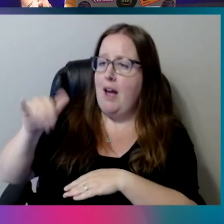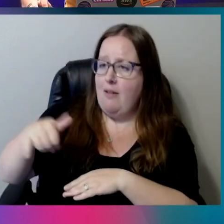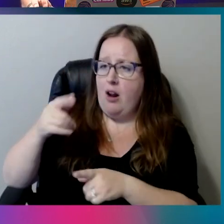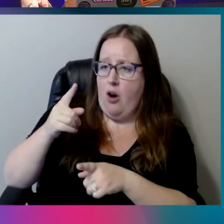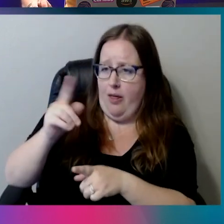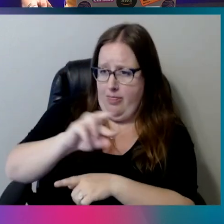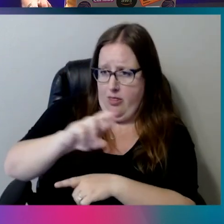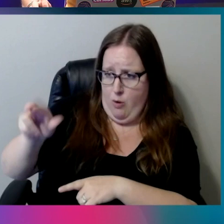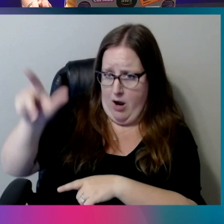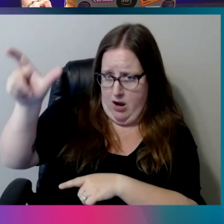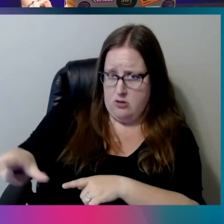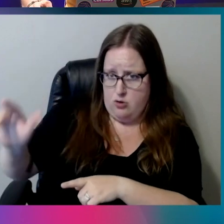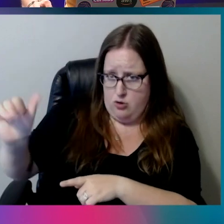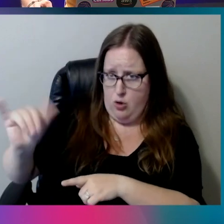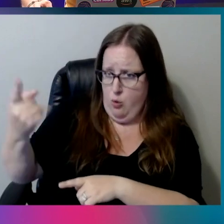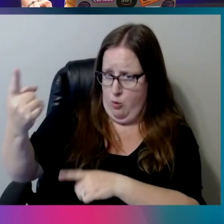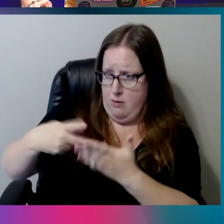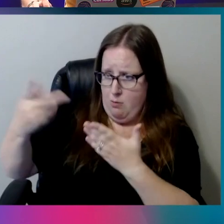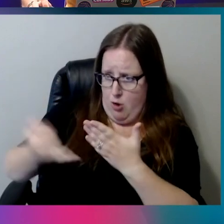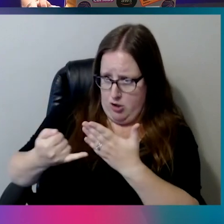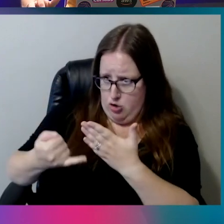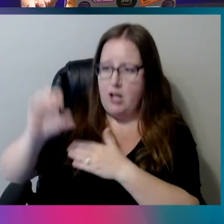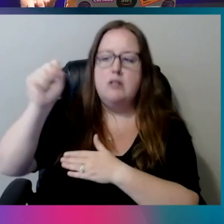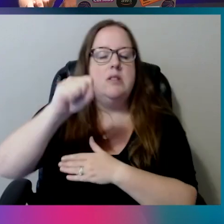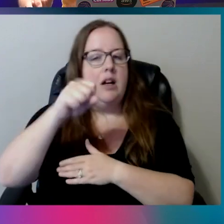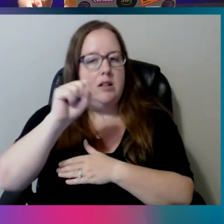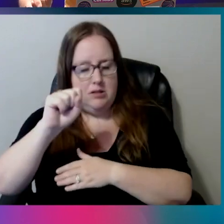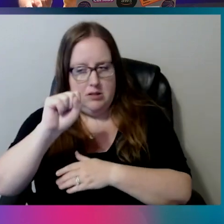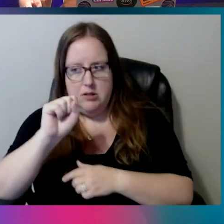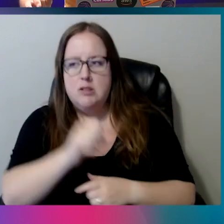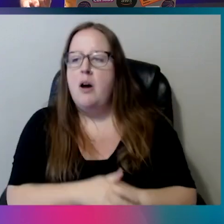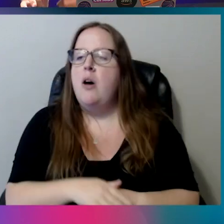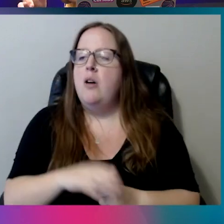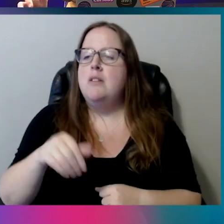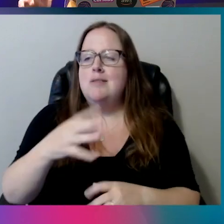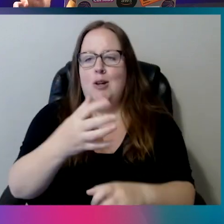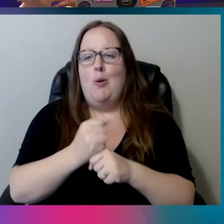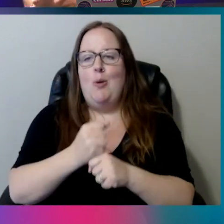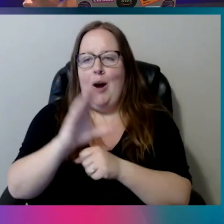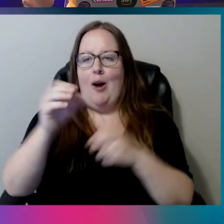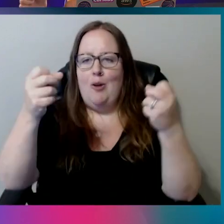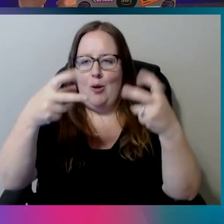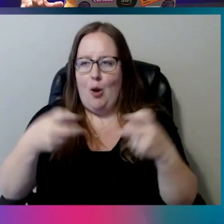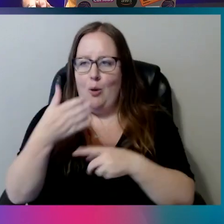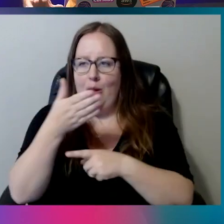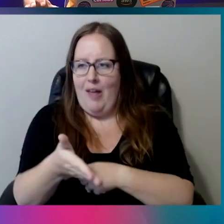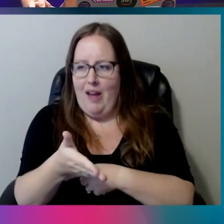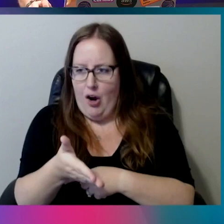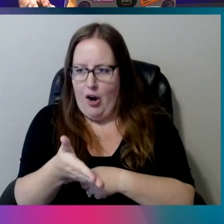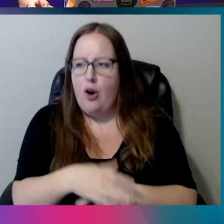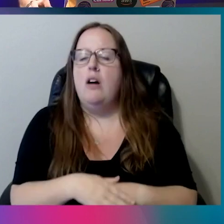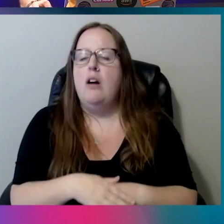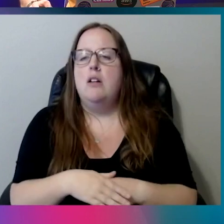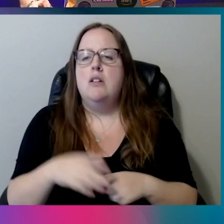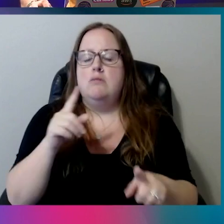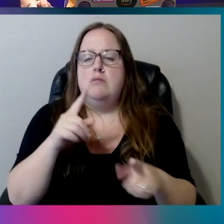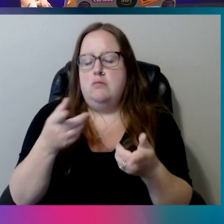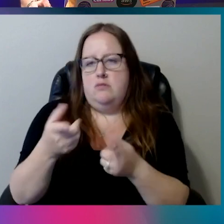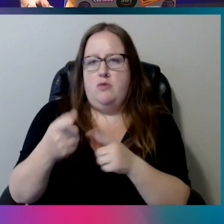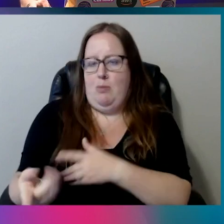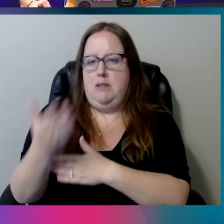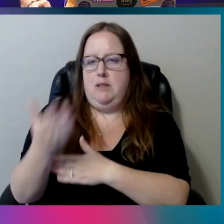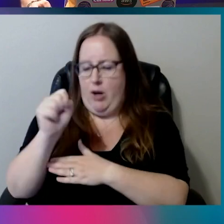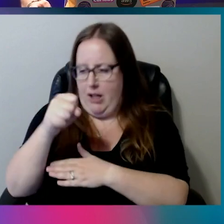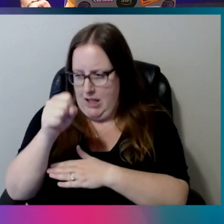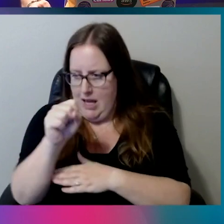That's one of your projects. Yeah. You've got code over there. It's a sample project I created this morning, but yes. Well, doesn't take do very